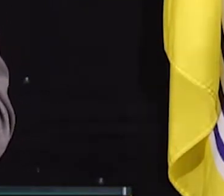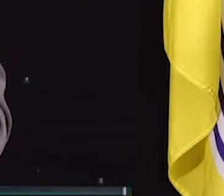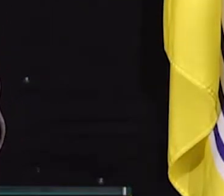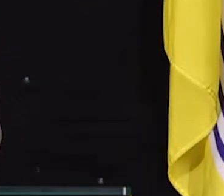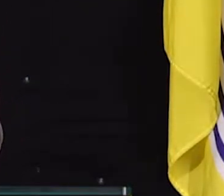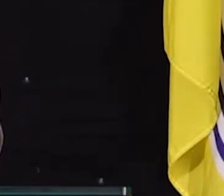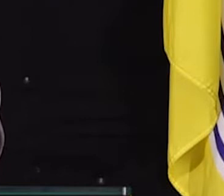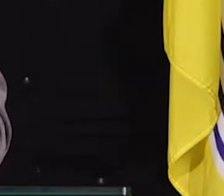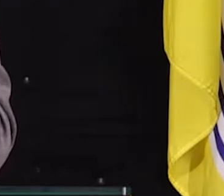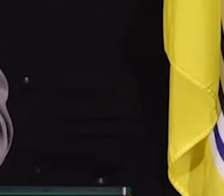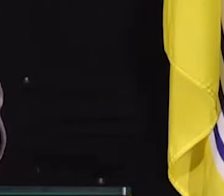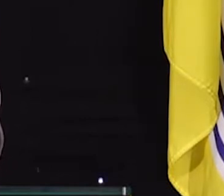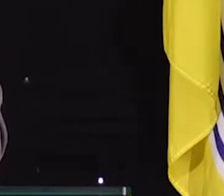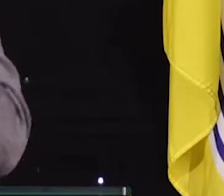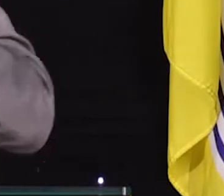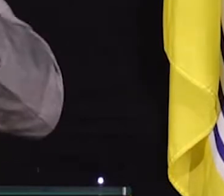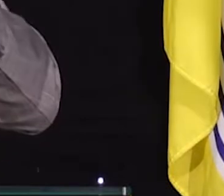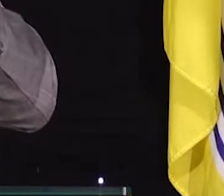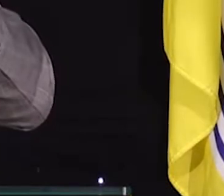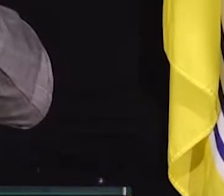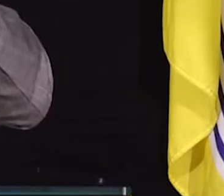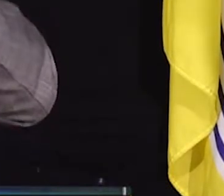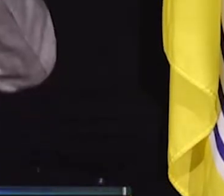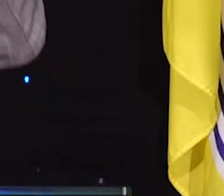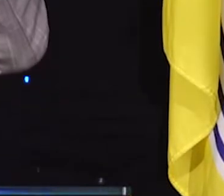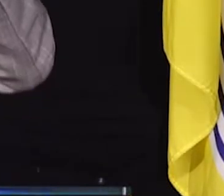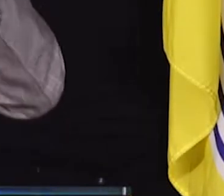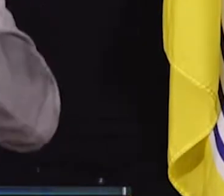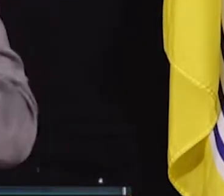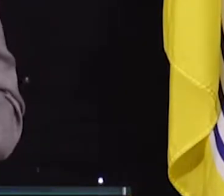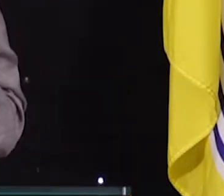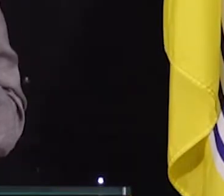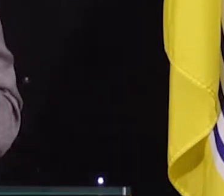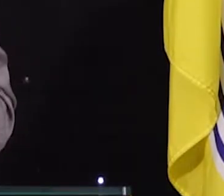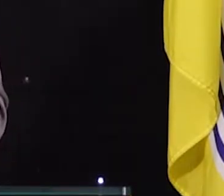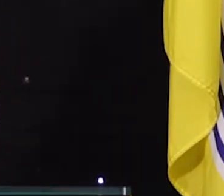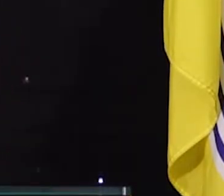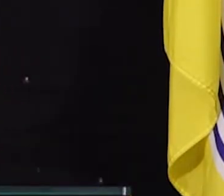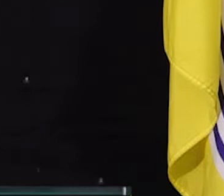Now, when Elisha saw that Elijah was about to be taken up to heaven,